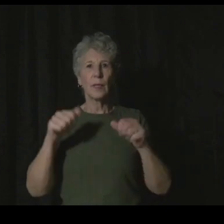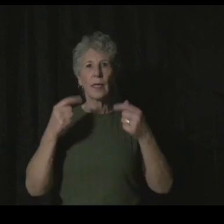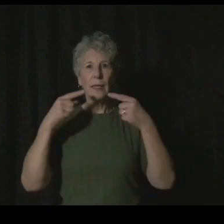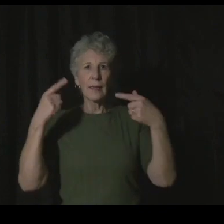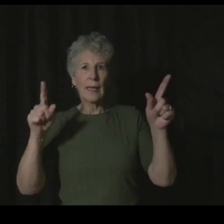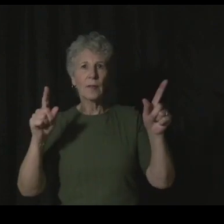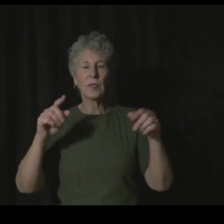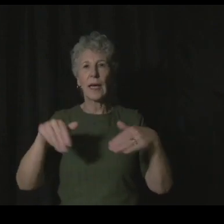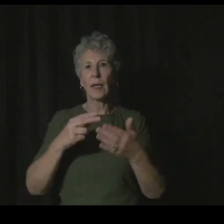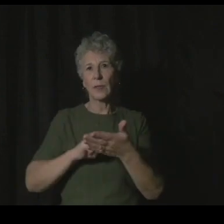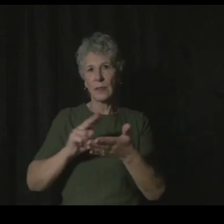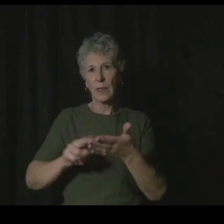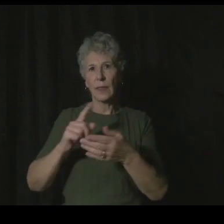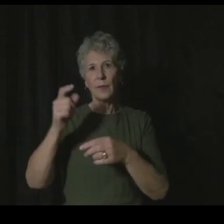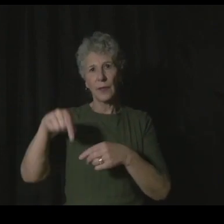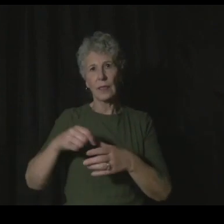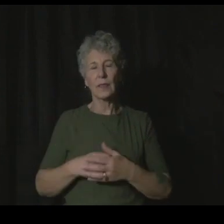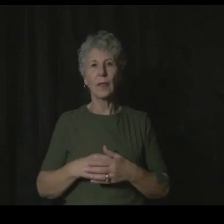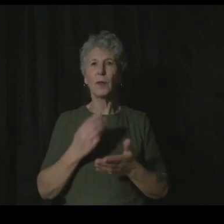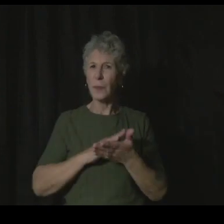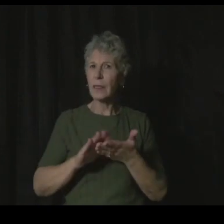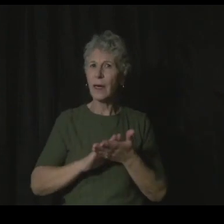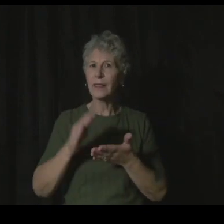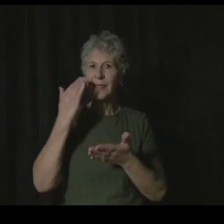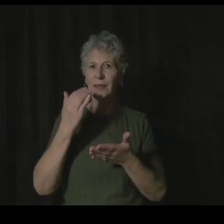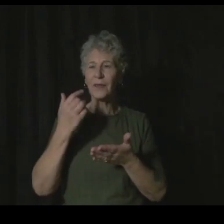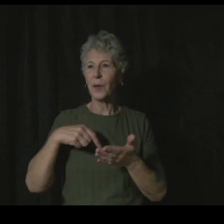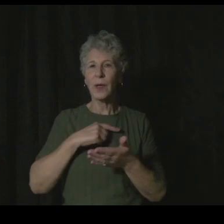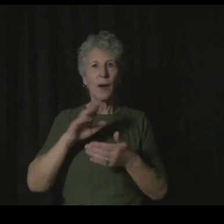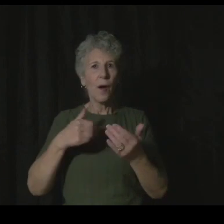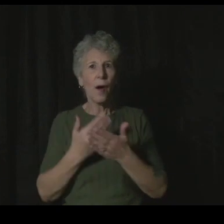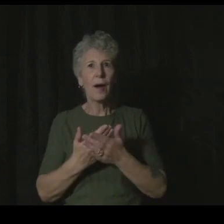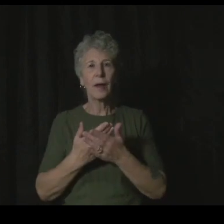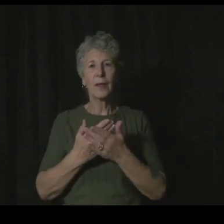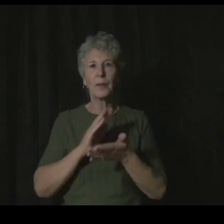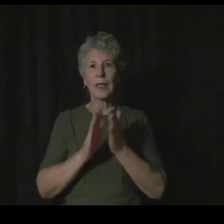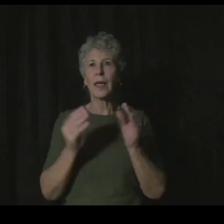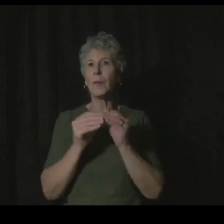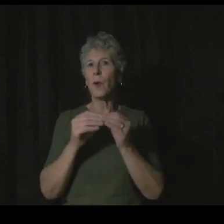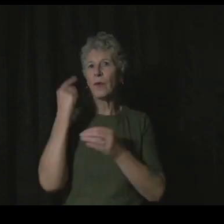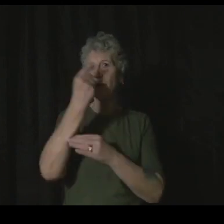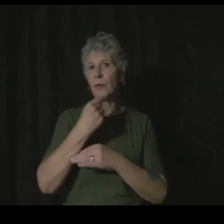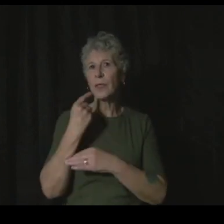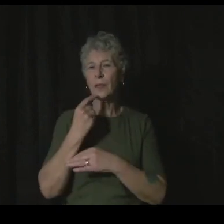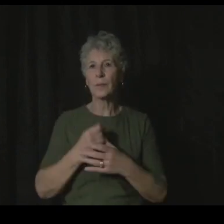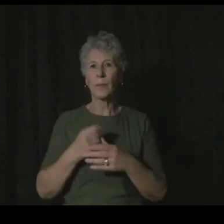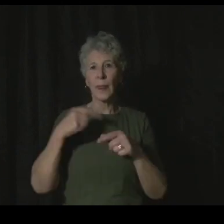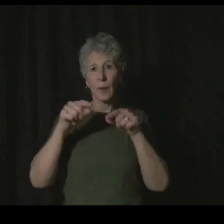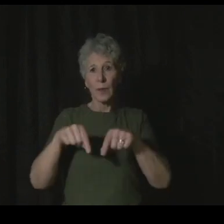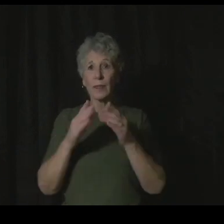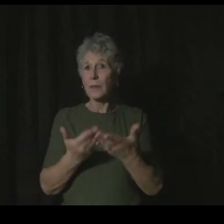it in the next week or two. But wouldn't it be nice if we all got more familiar with this